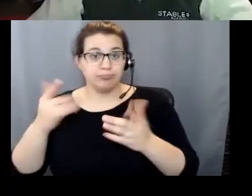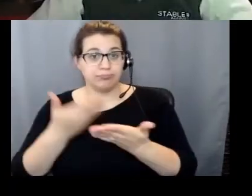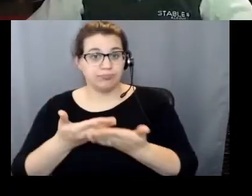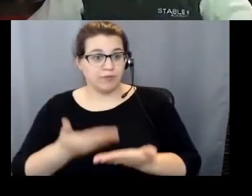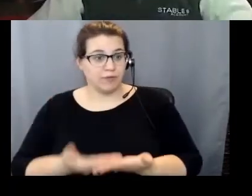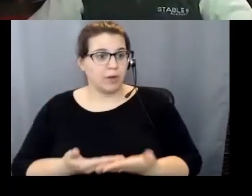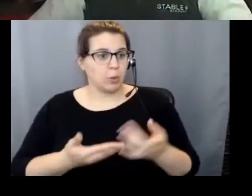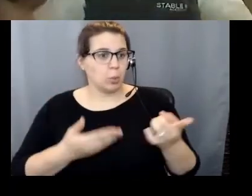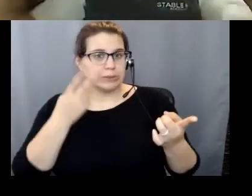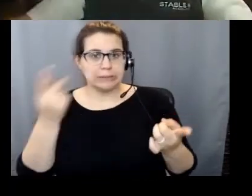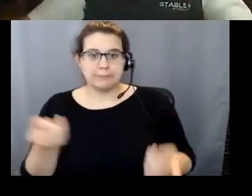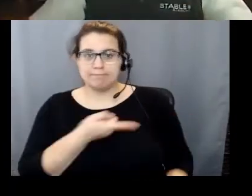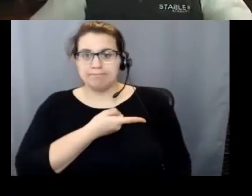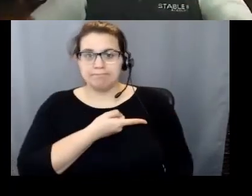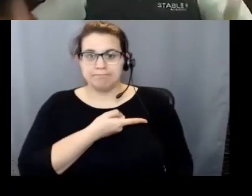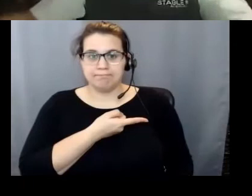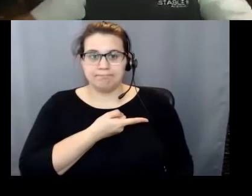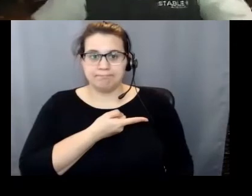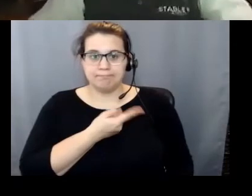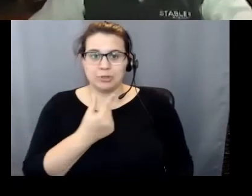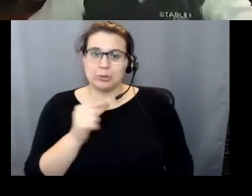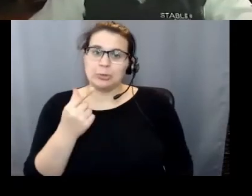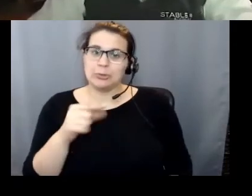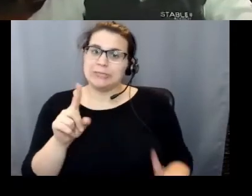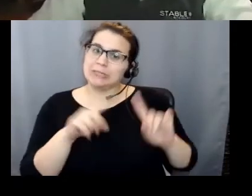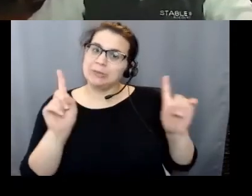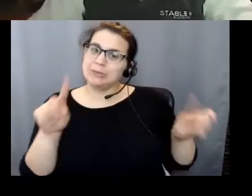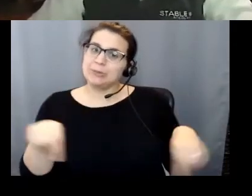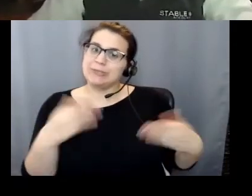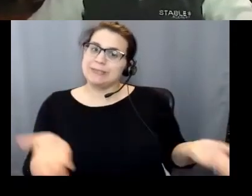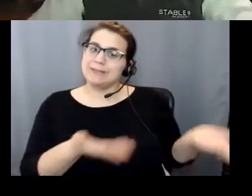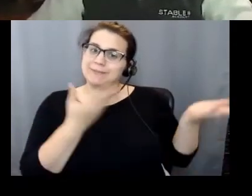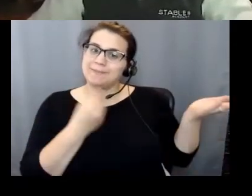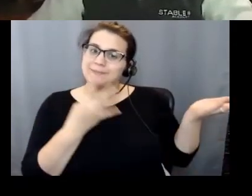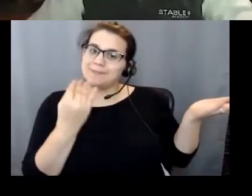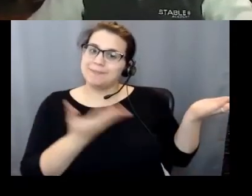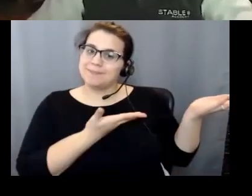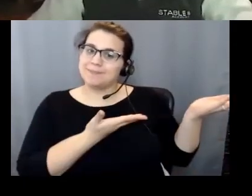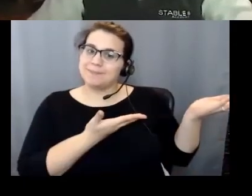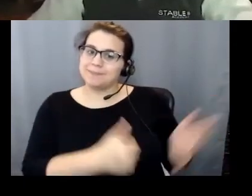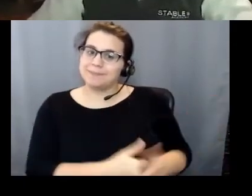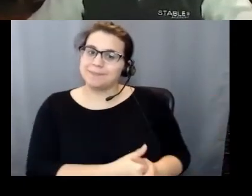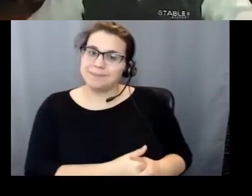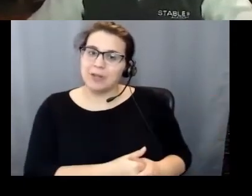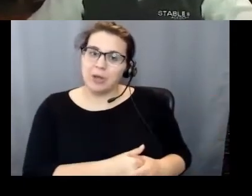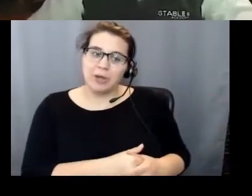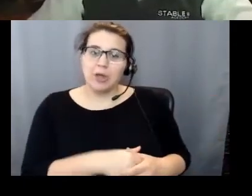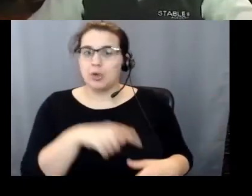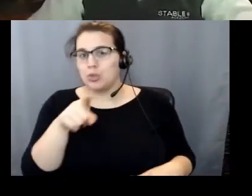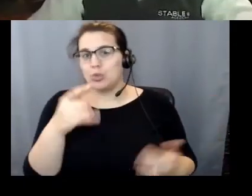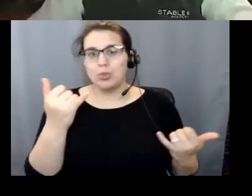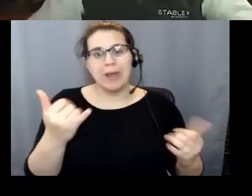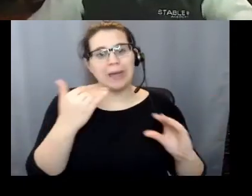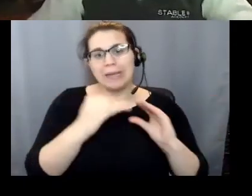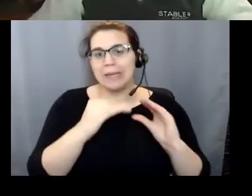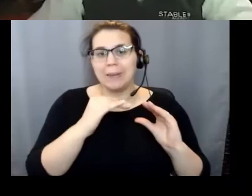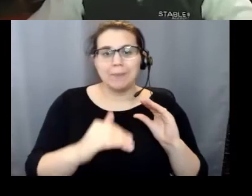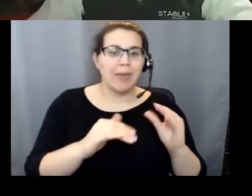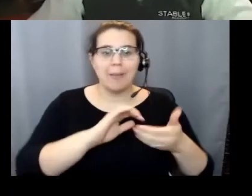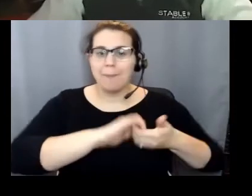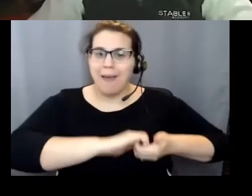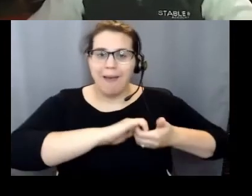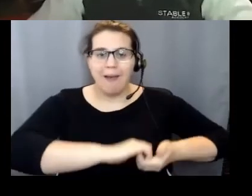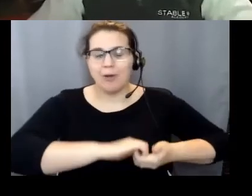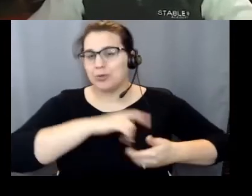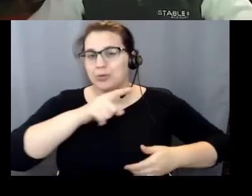your enrollment screen, the lovely green screen, your email pals now, your email has been verified,